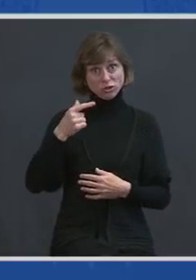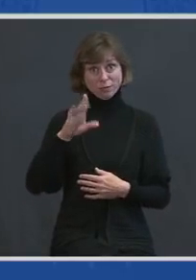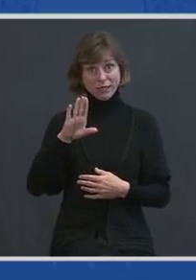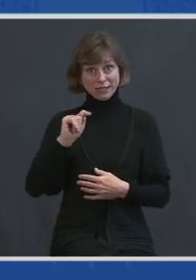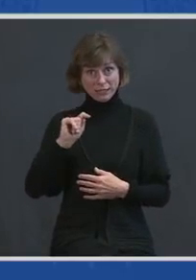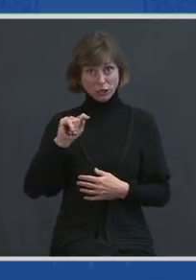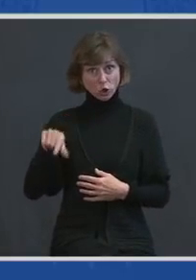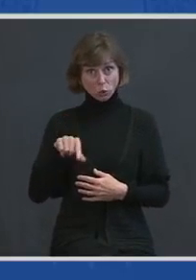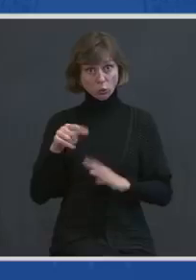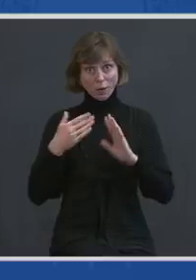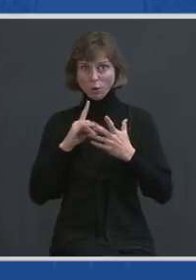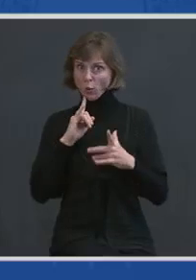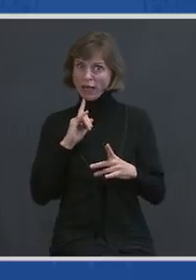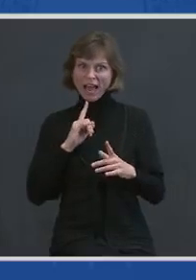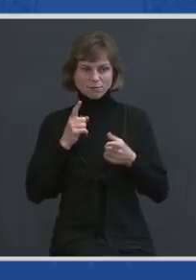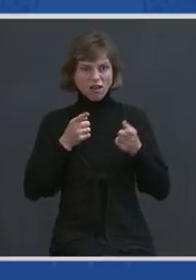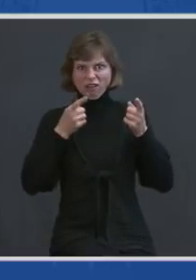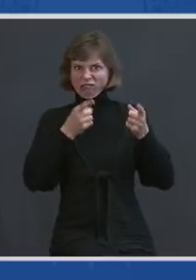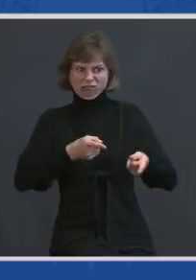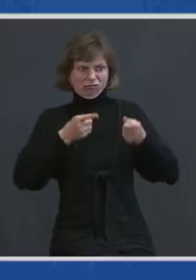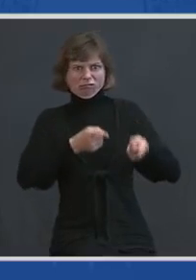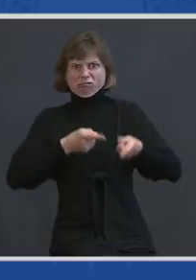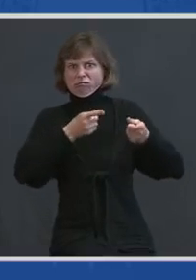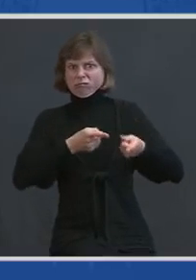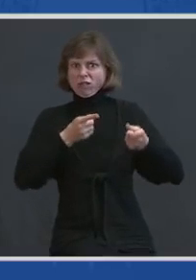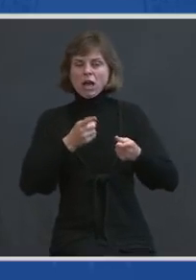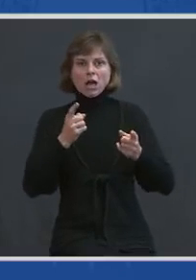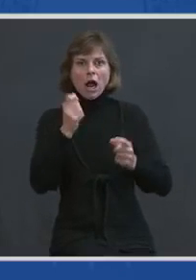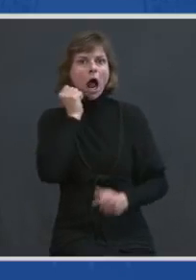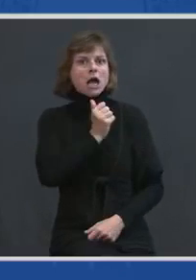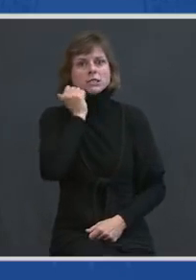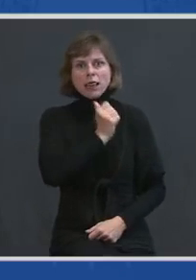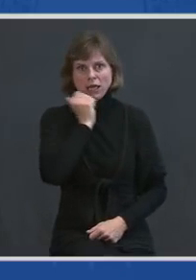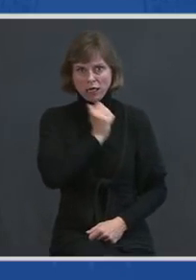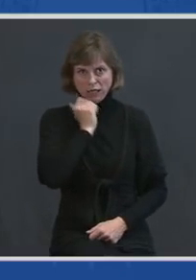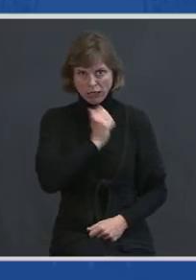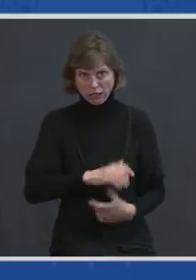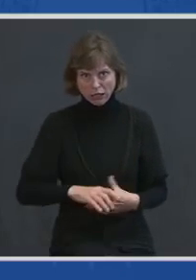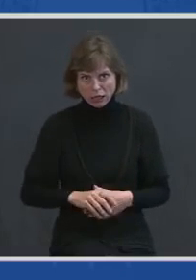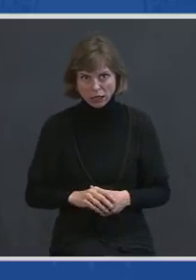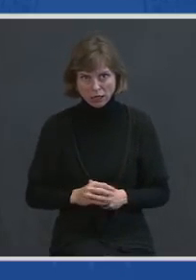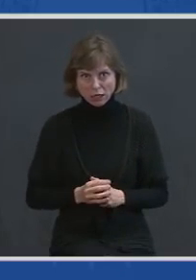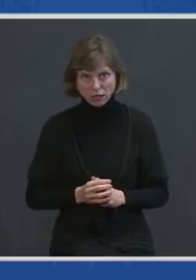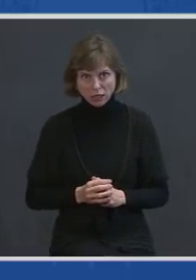attack on a constant basis. And we need to,